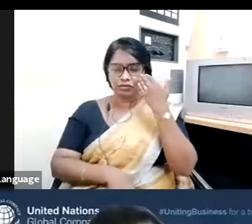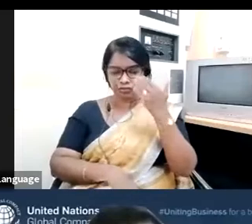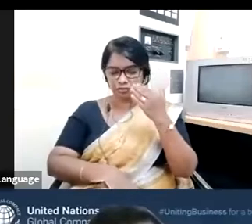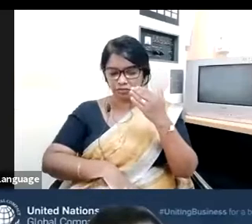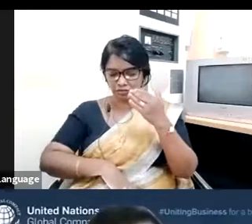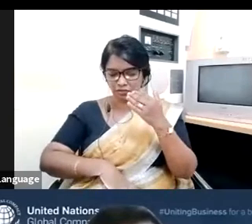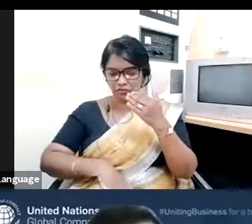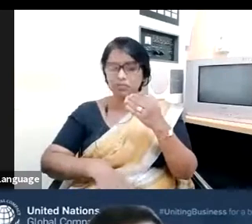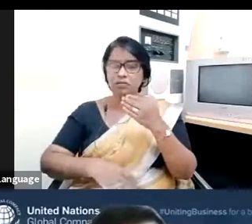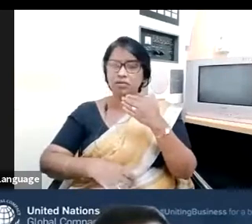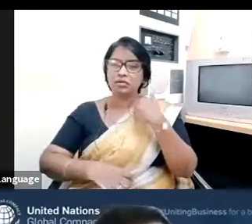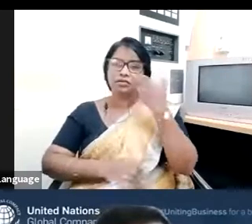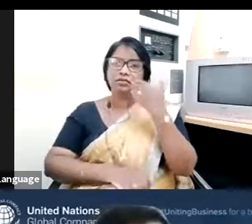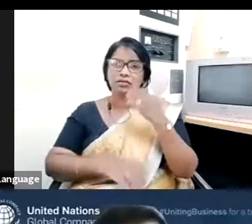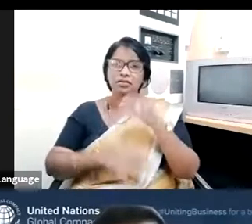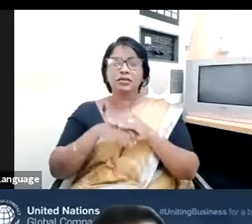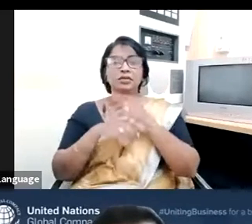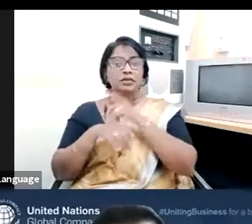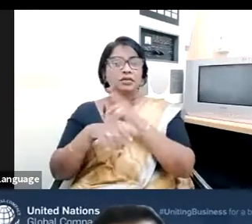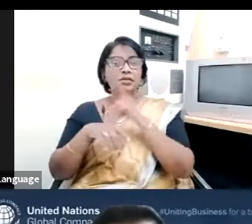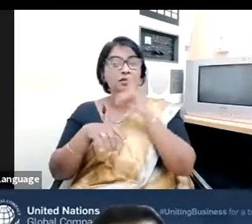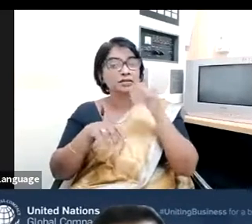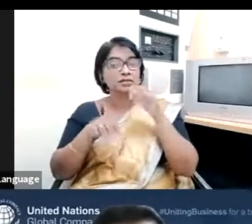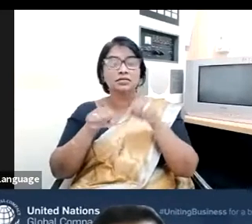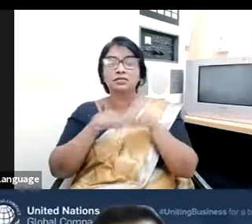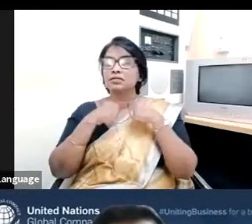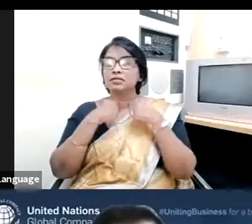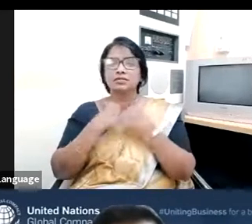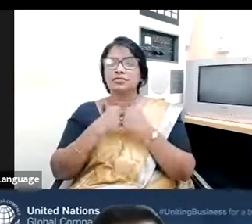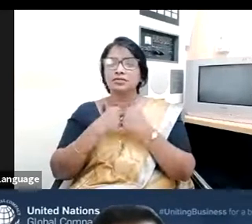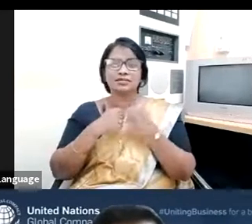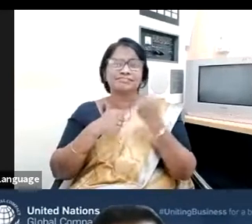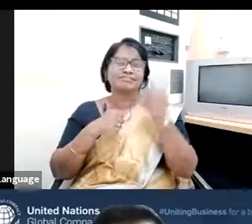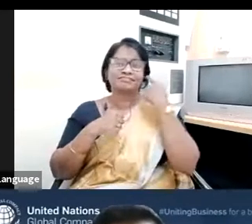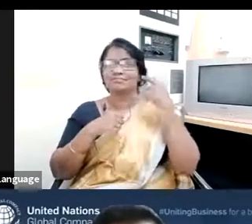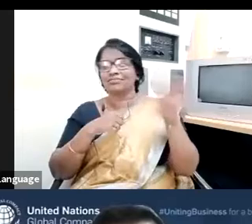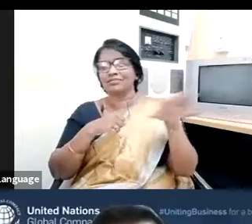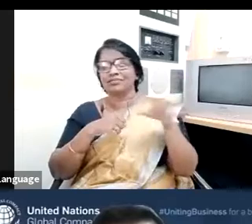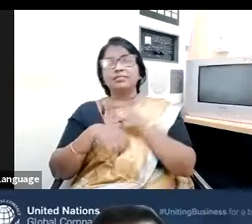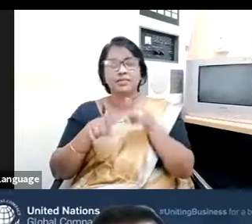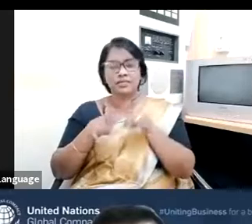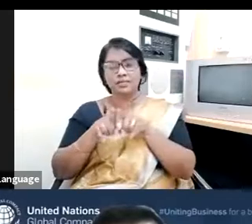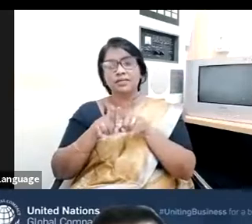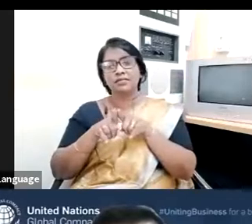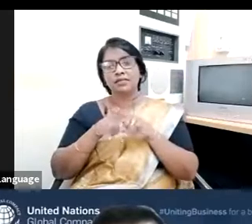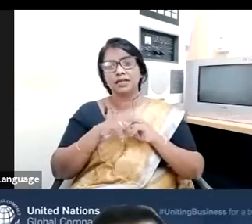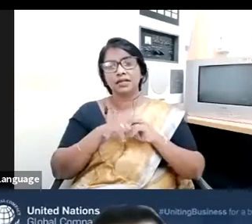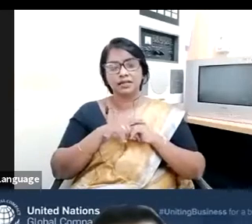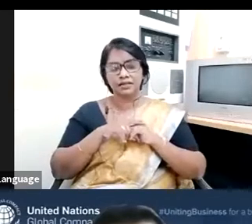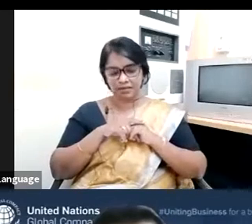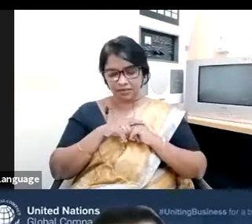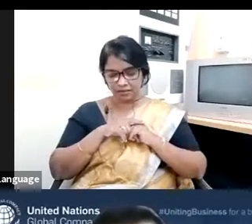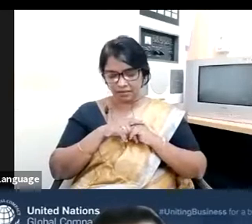careless about this. But I think the larger hand holding is important in the